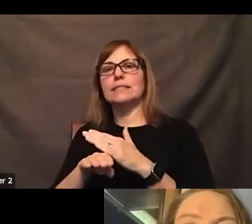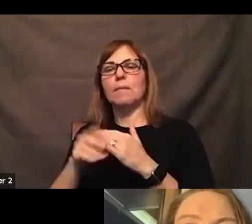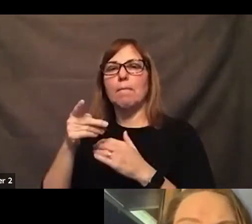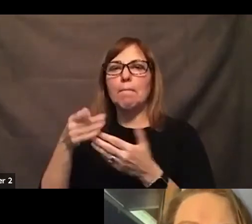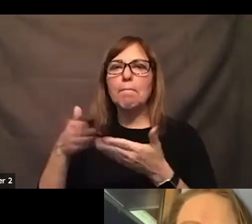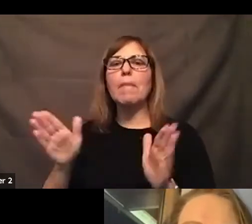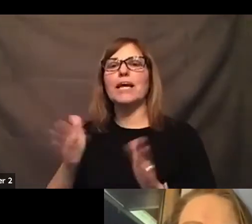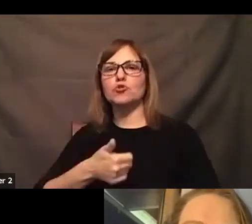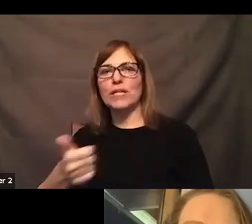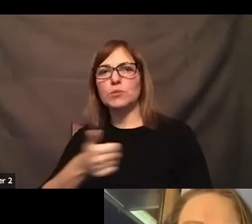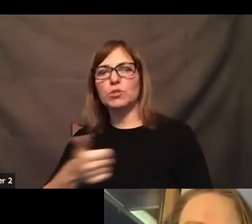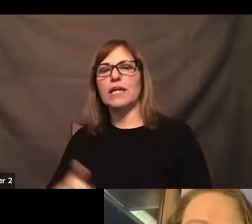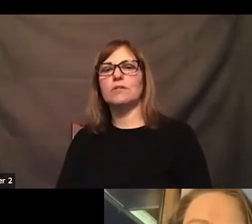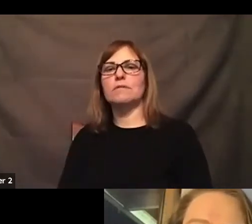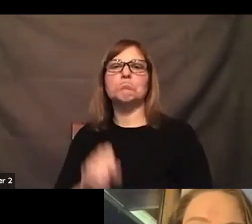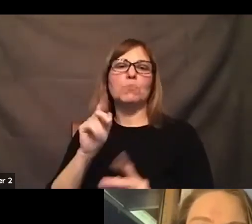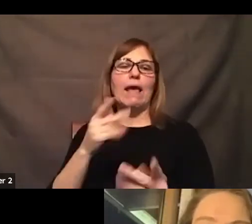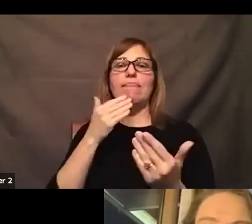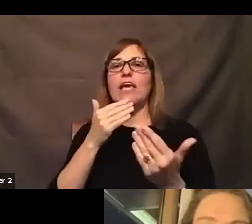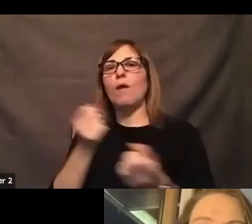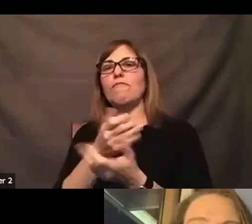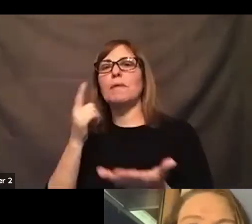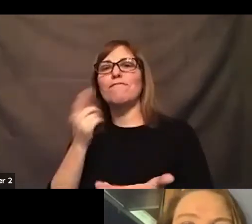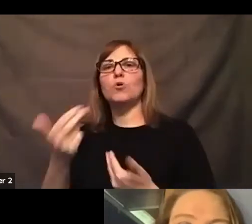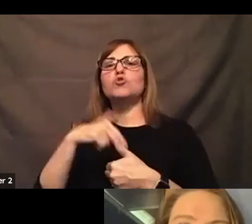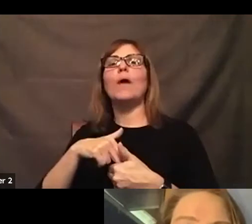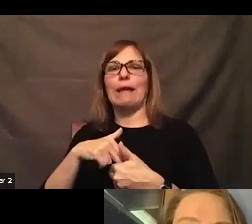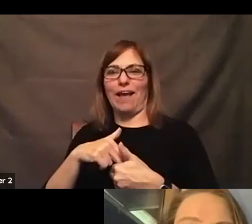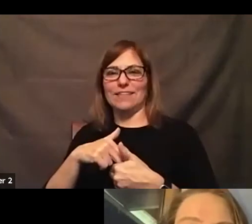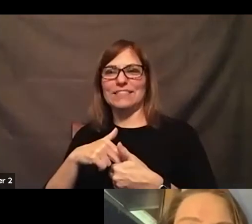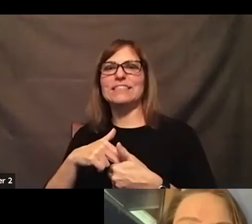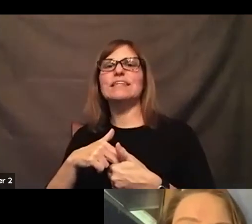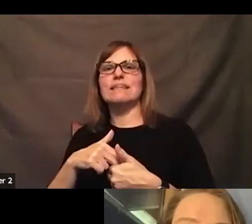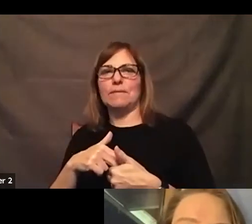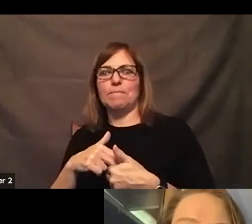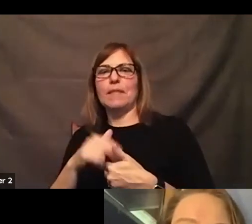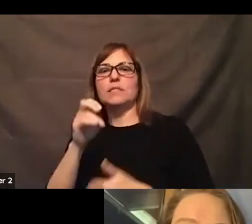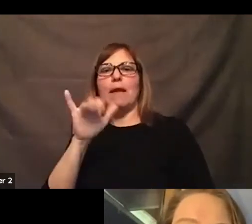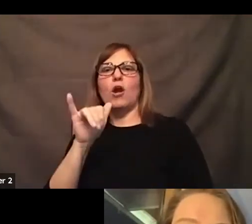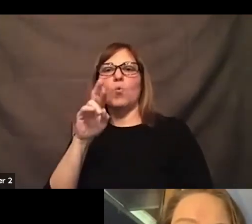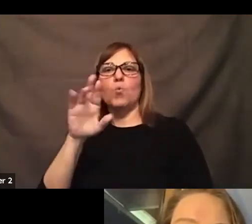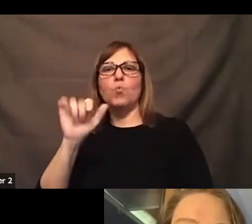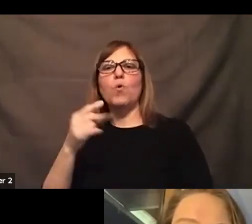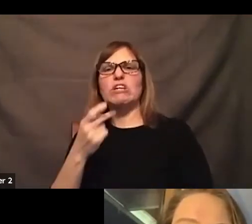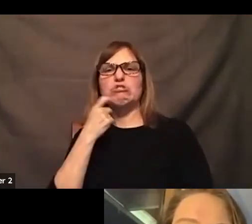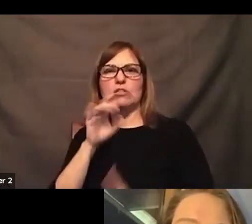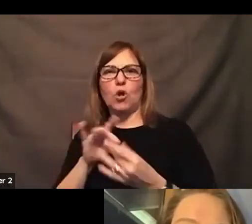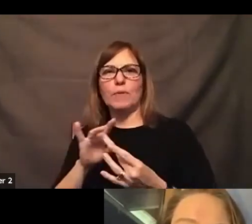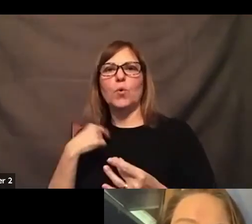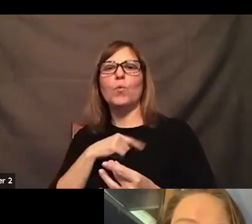everybody. So thank you so much for joining us. As Mary Ruth said, we just heard an interesting discussion of a